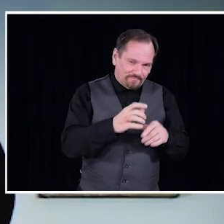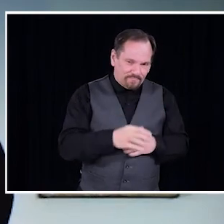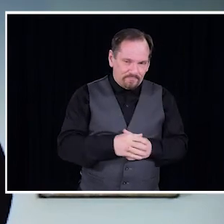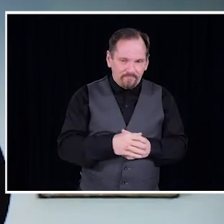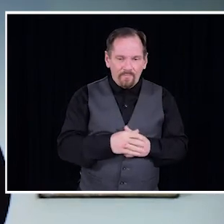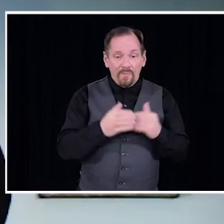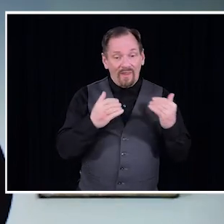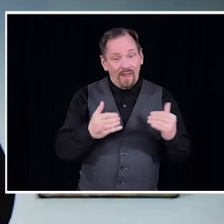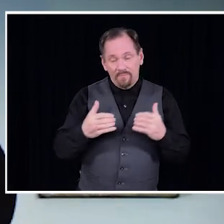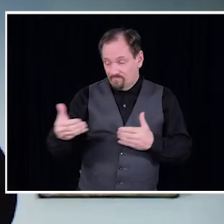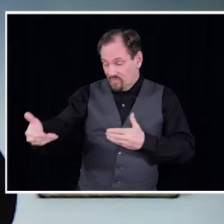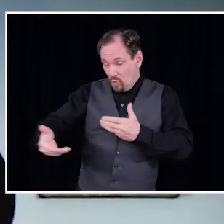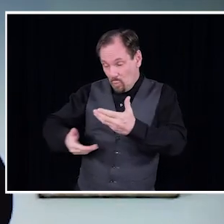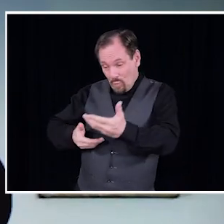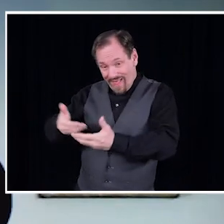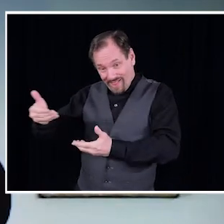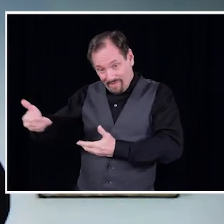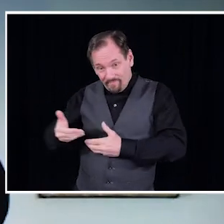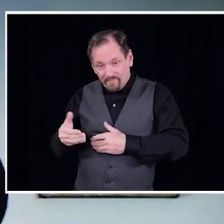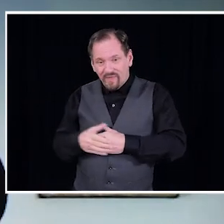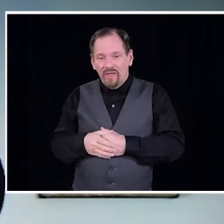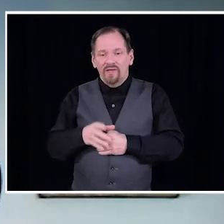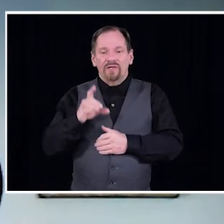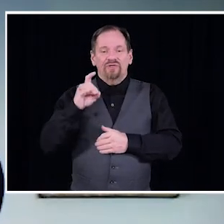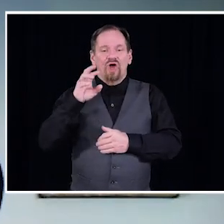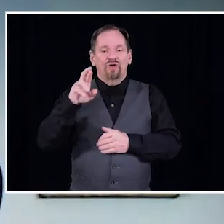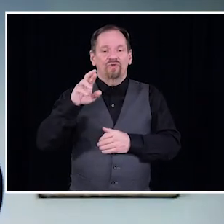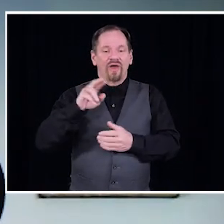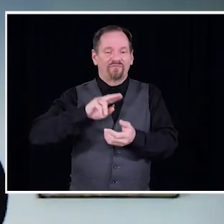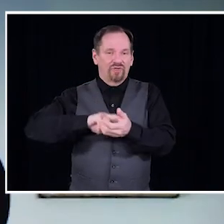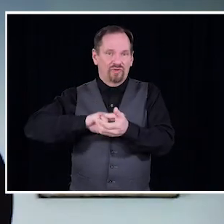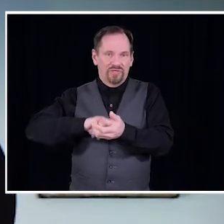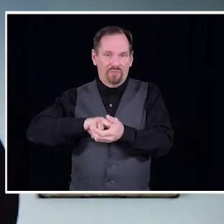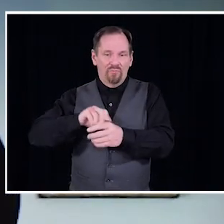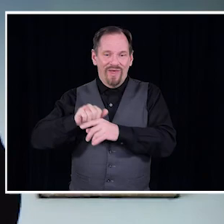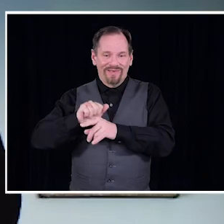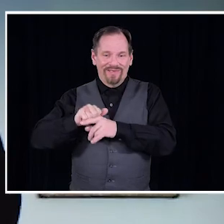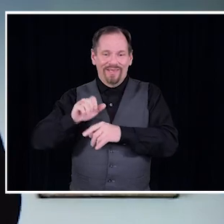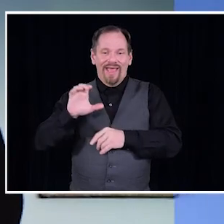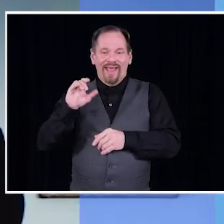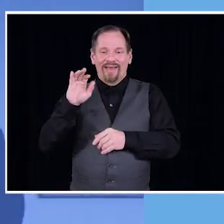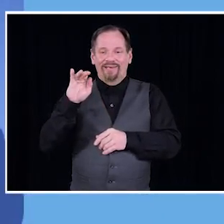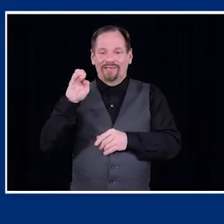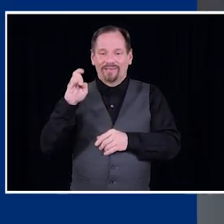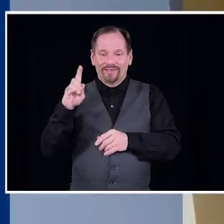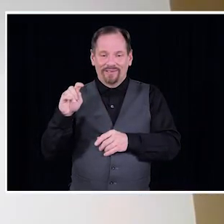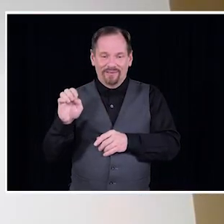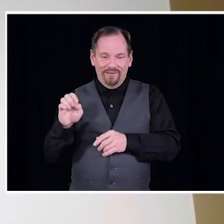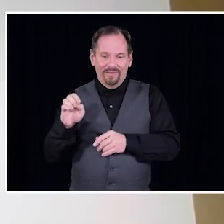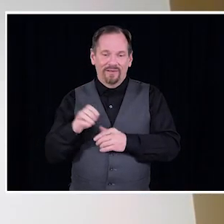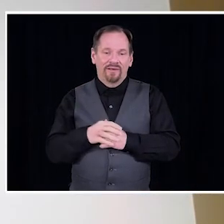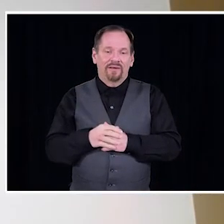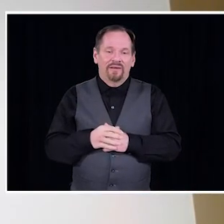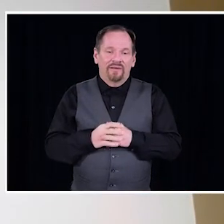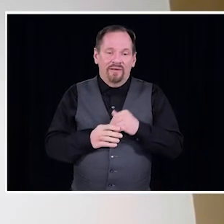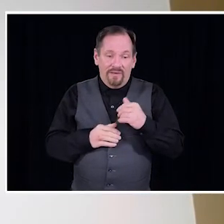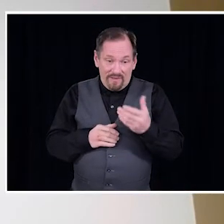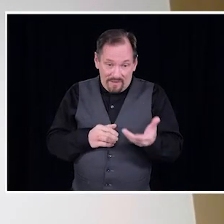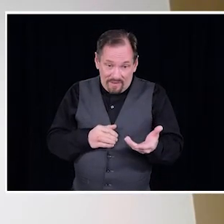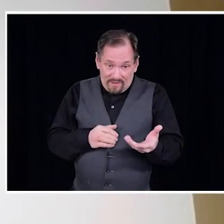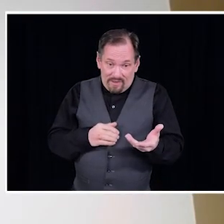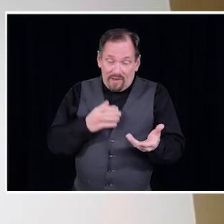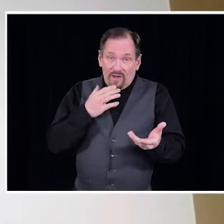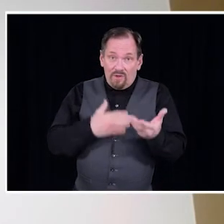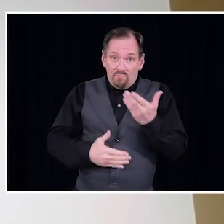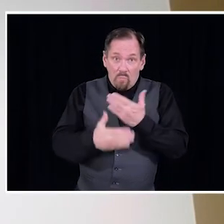now welcome Tuji Lamu, Doctor of Nursing Practice candidate, to share her remarks. Good morning, Dean